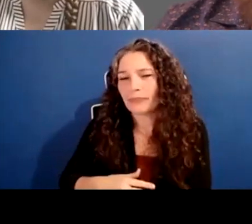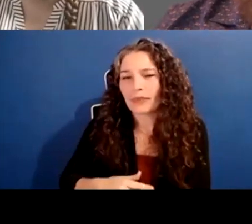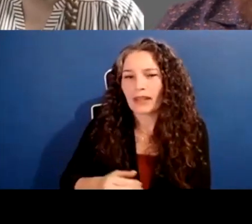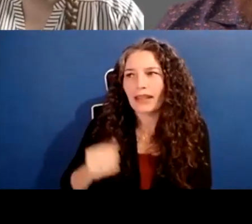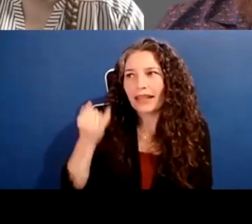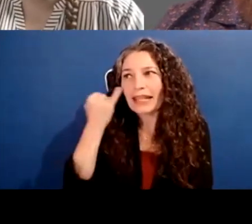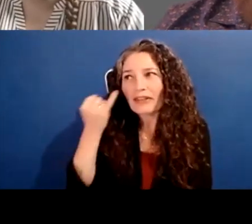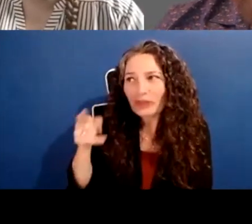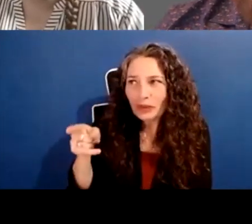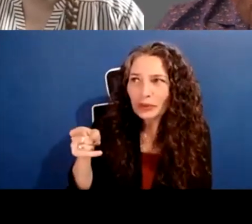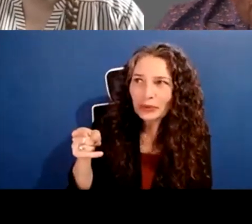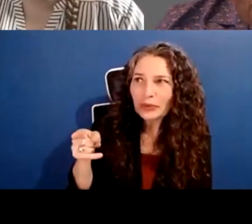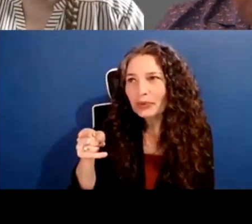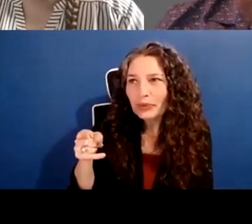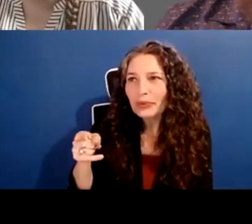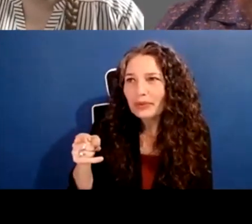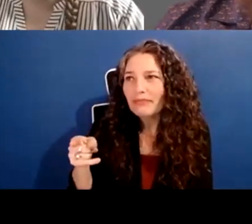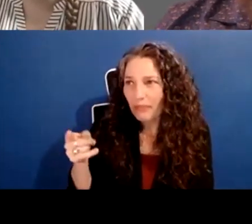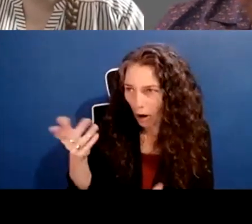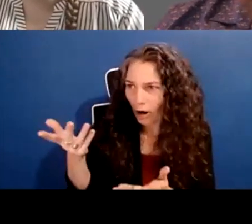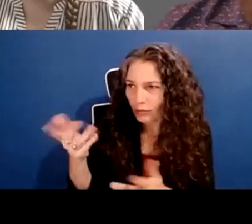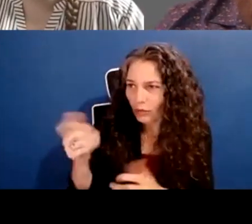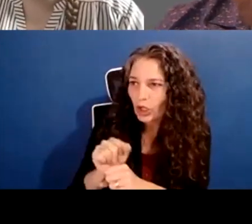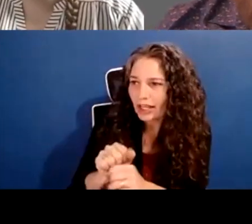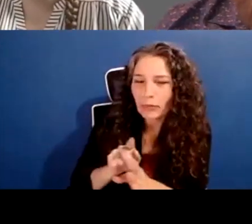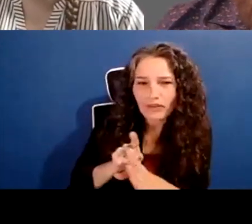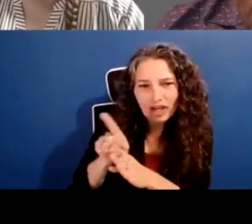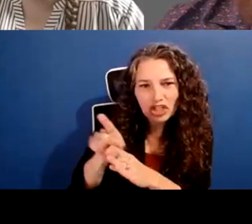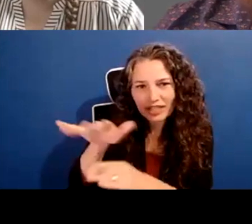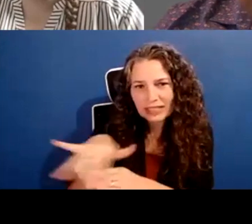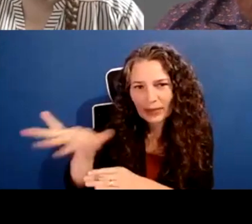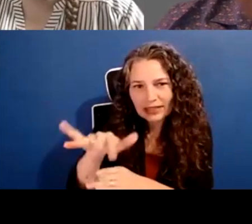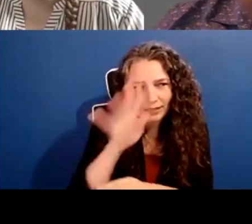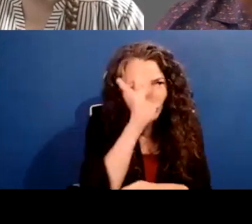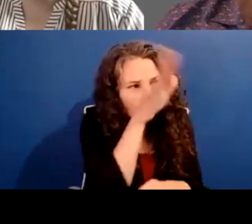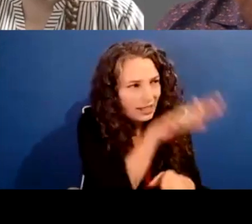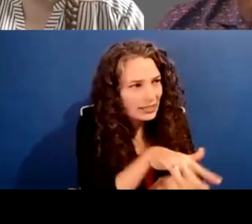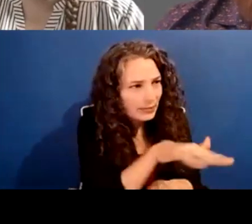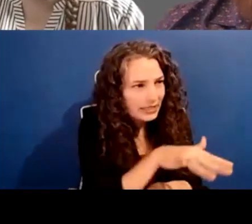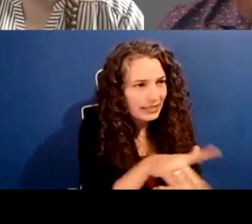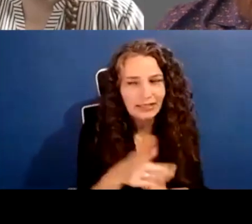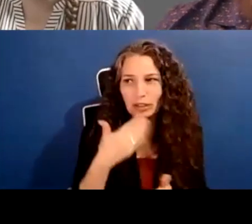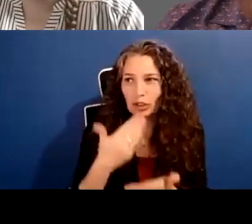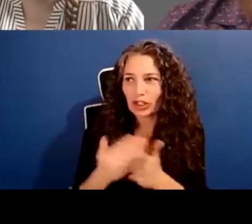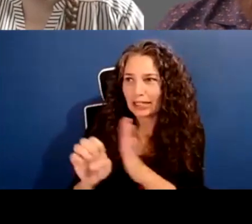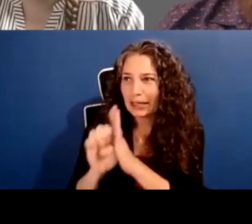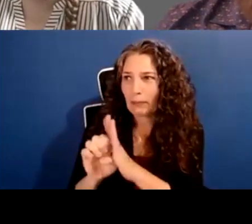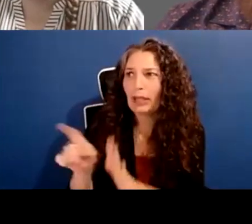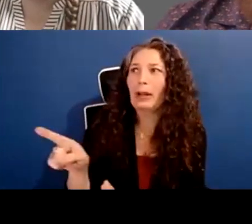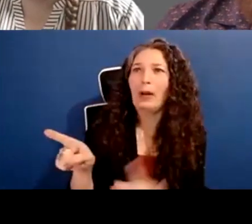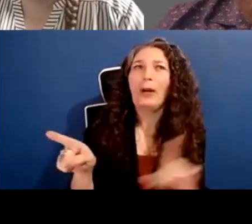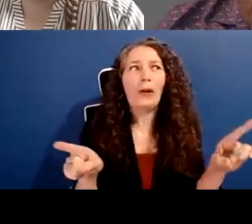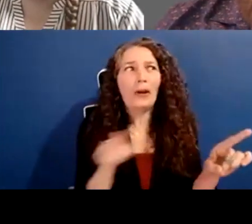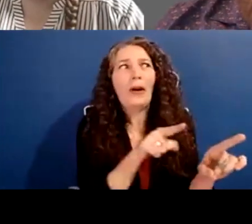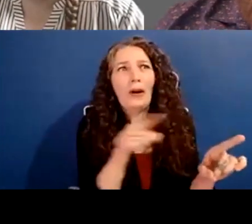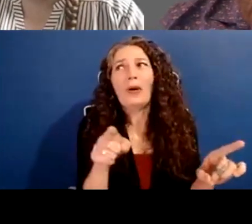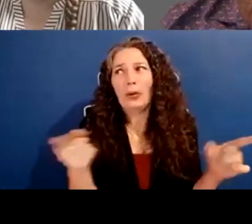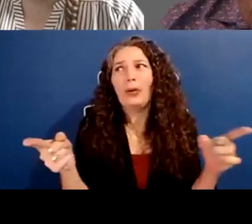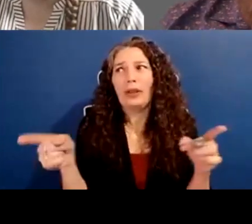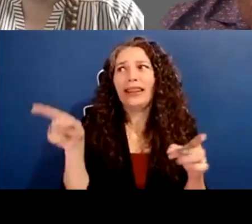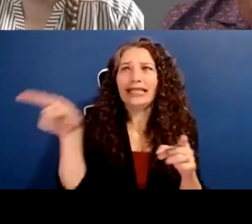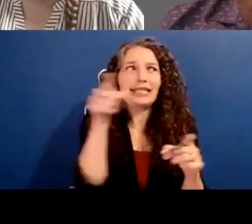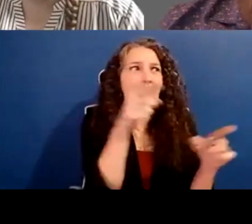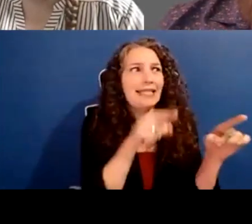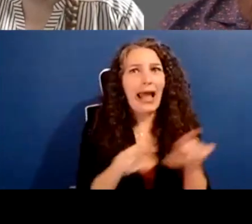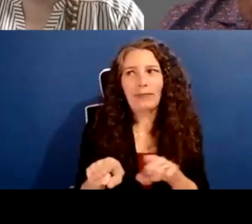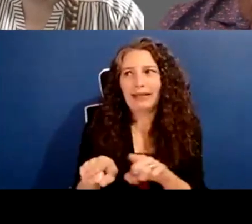creative spaces to have examples of like not everybody is just like doing this perfectly and knows exactly what's going on.